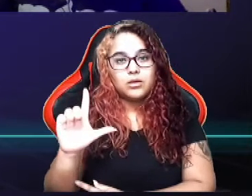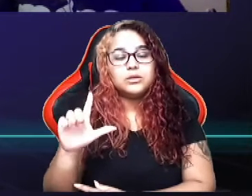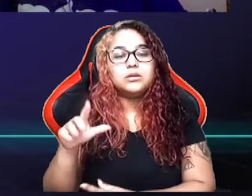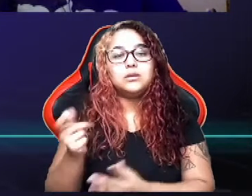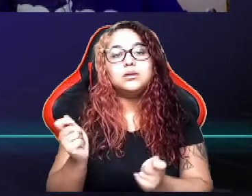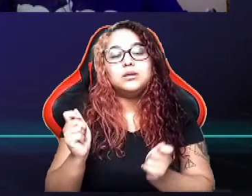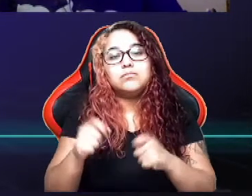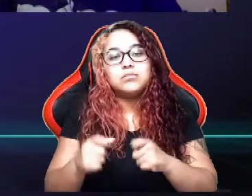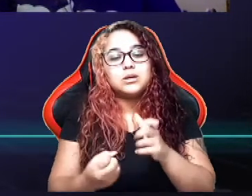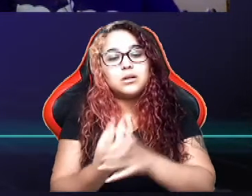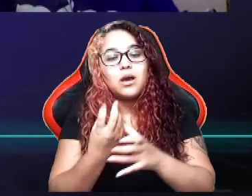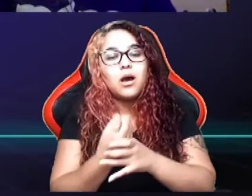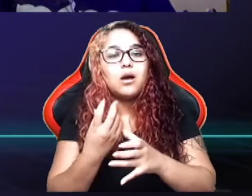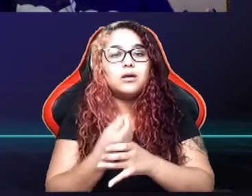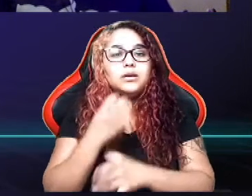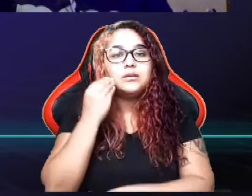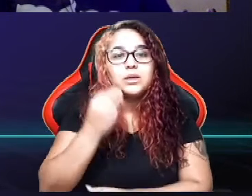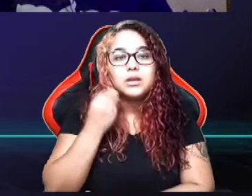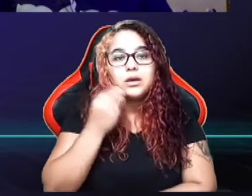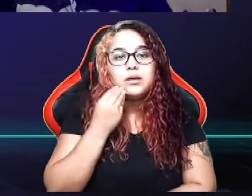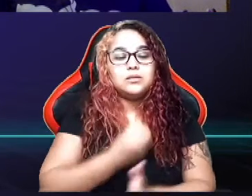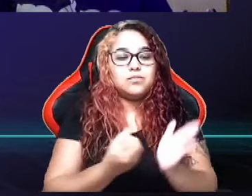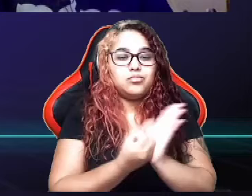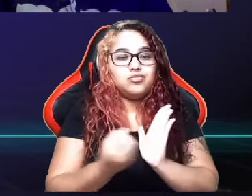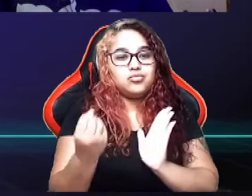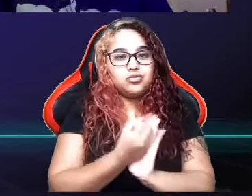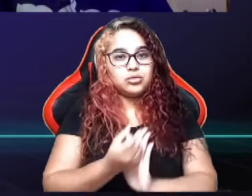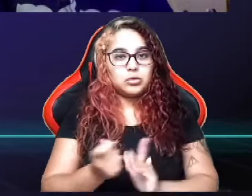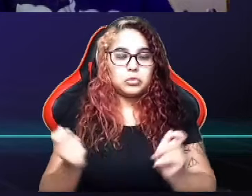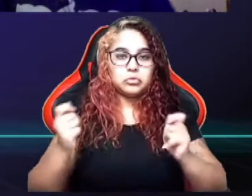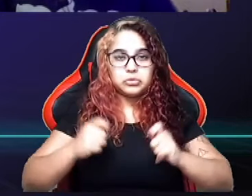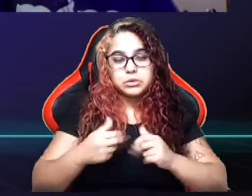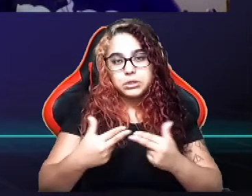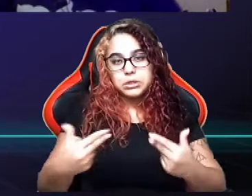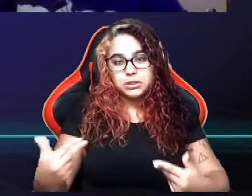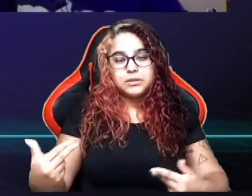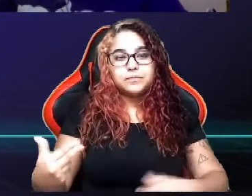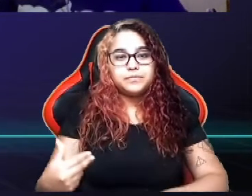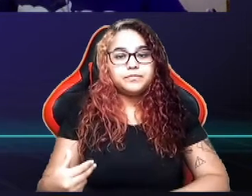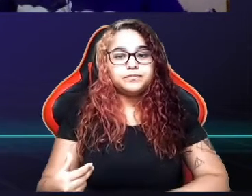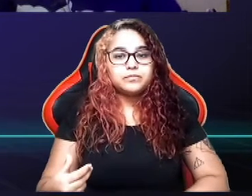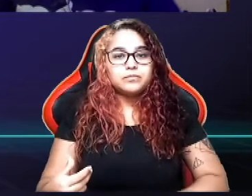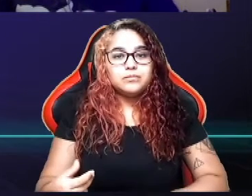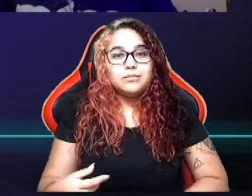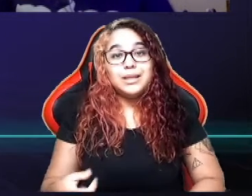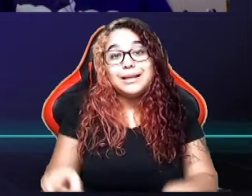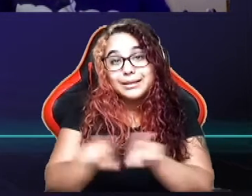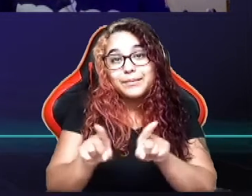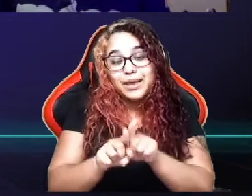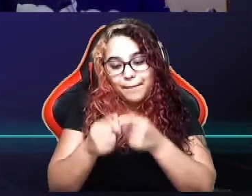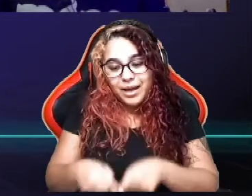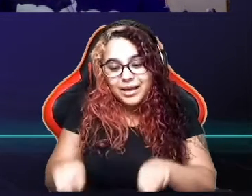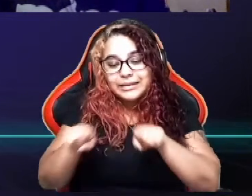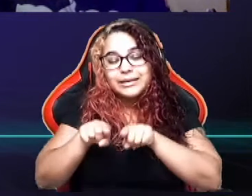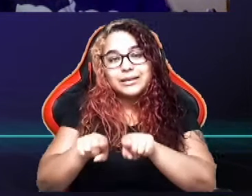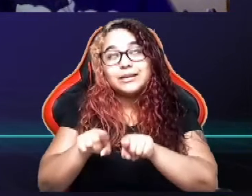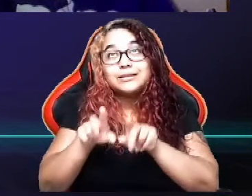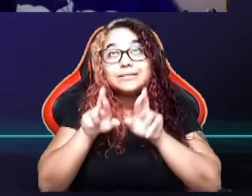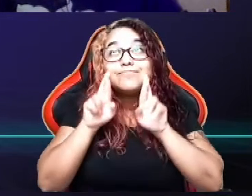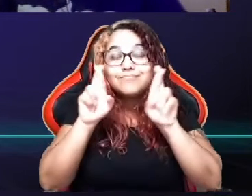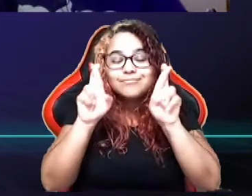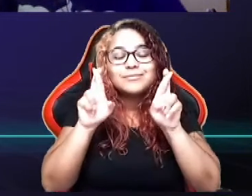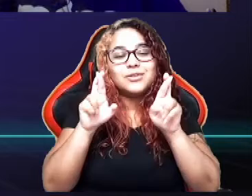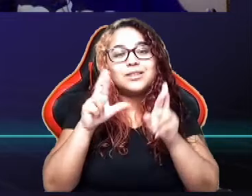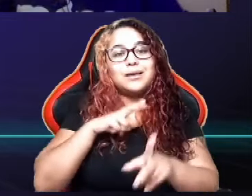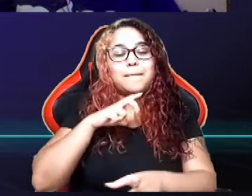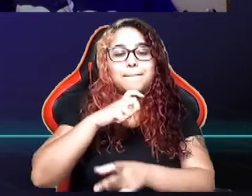and building these social experiences in relationships with brands that we could. And the partnership, we hope it's